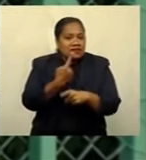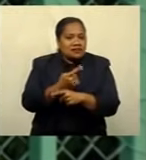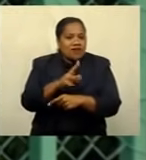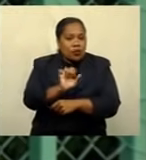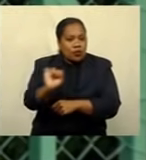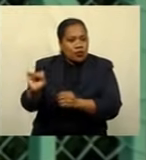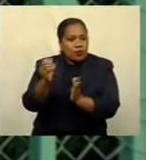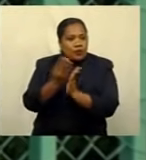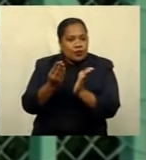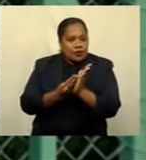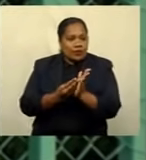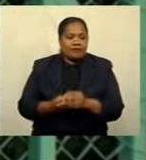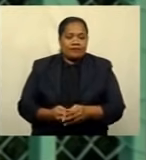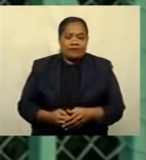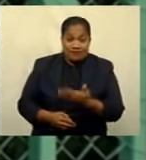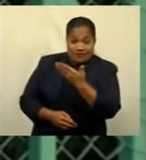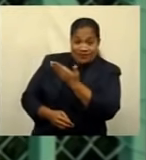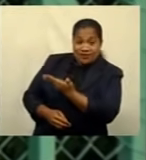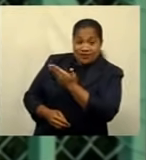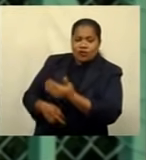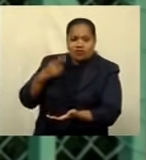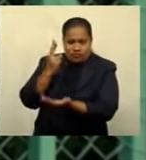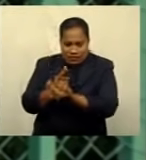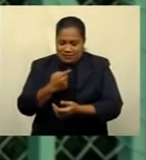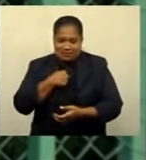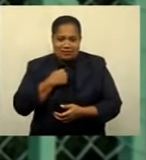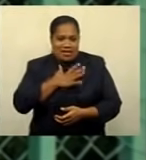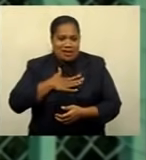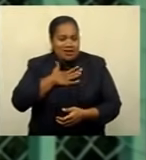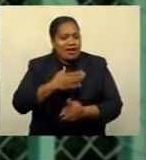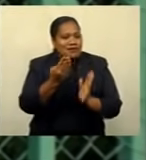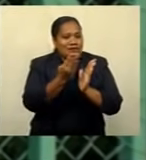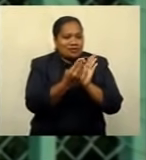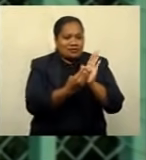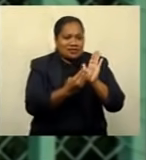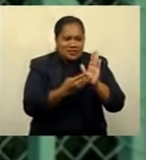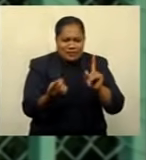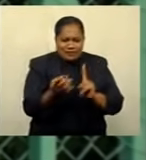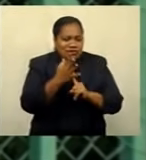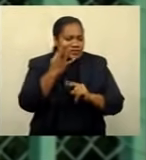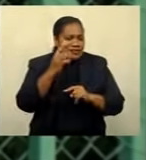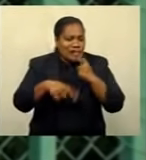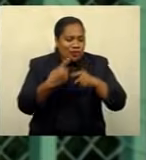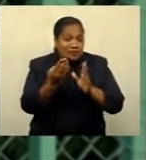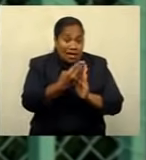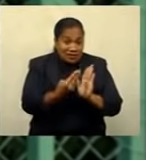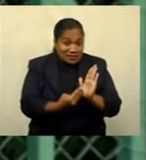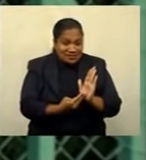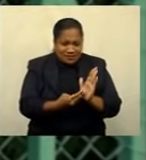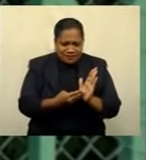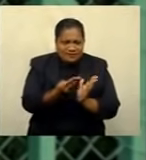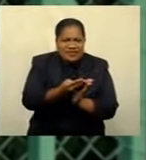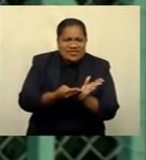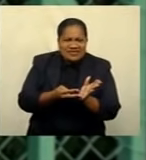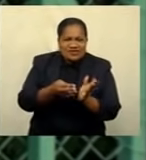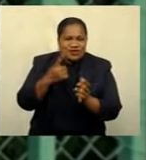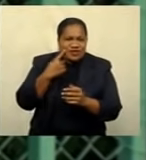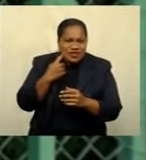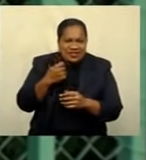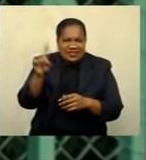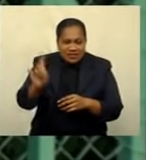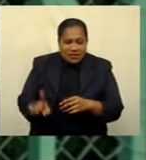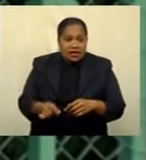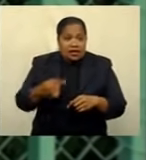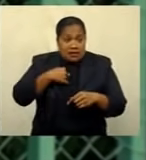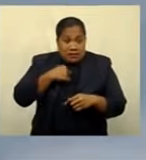budget, especially the part about bills, like you mentioned, because as I mentioned earlier, being the only breadwinner, we get to worry about a